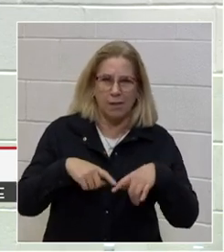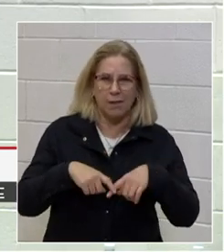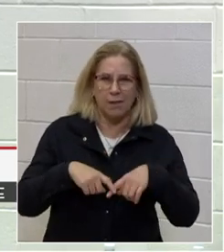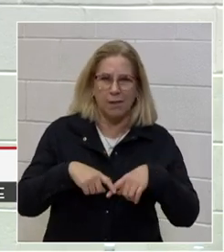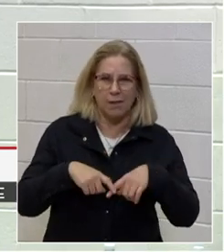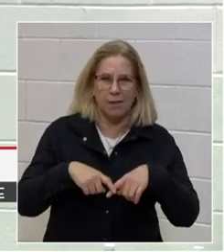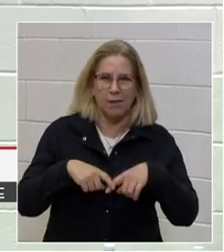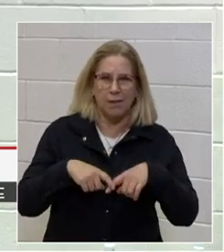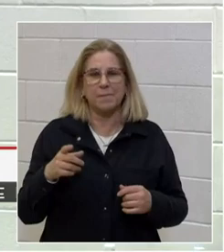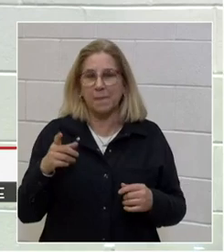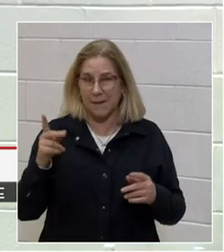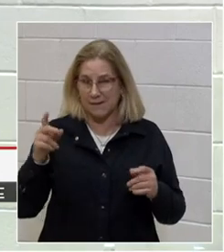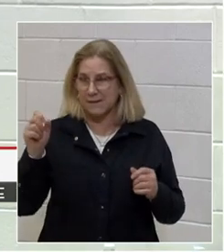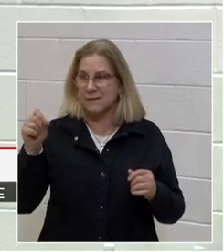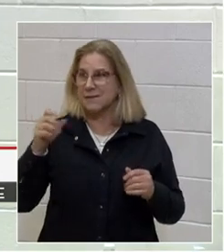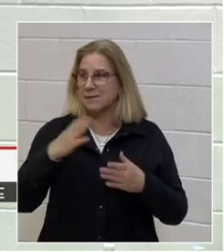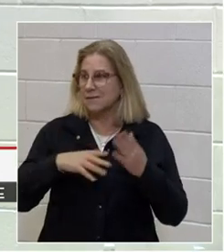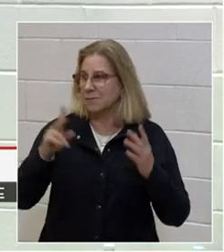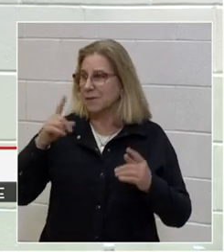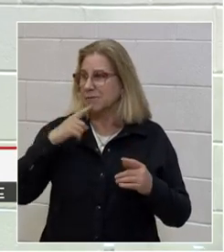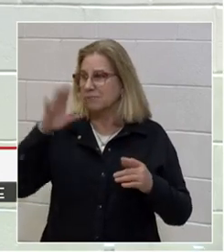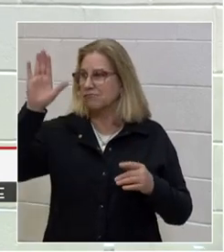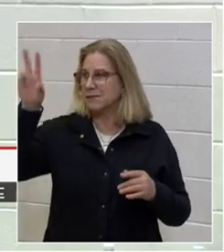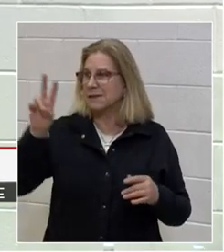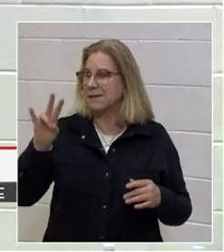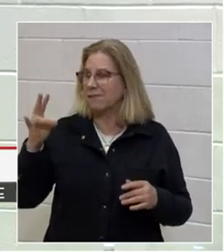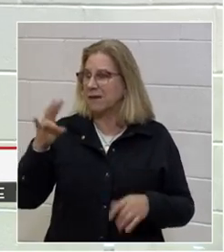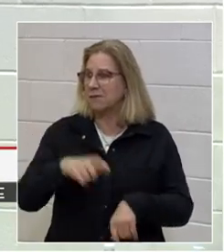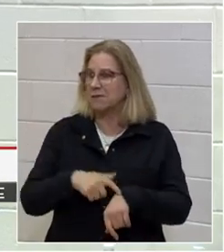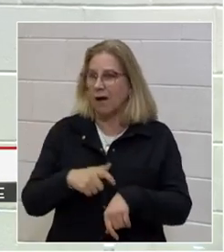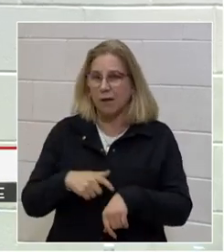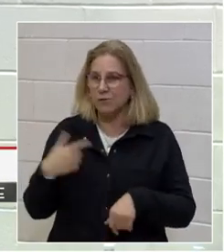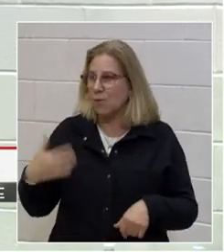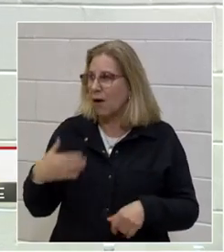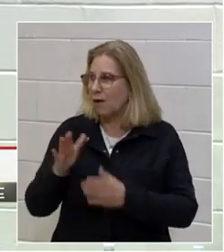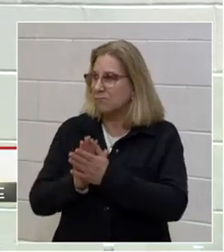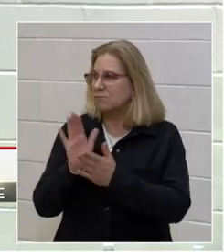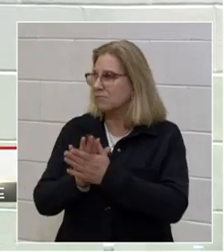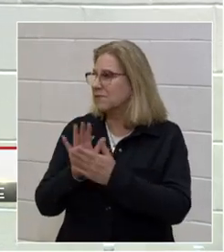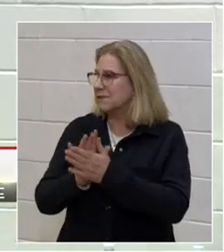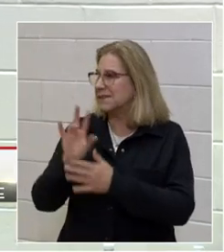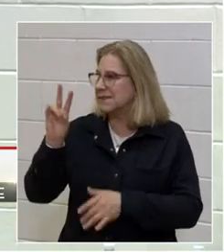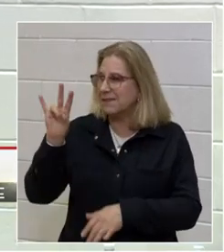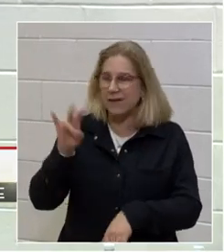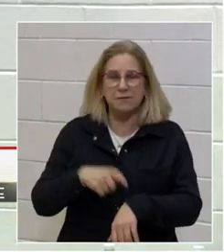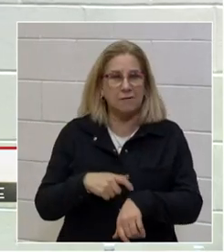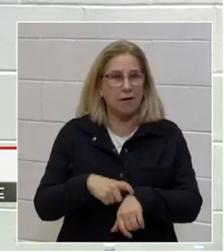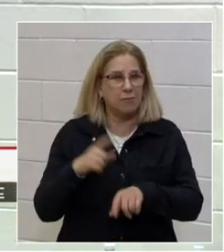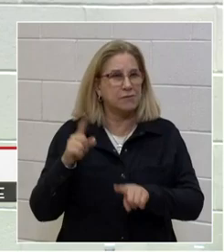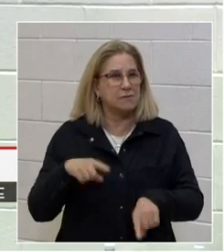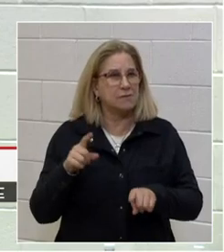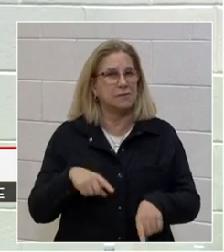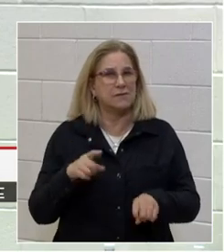budget engagement forum. Whoa. So thank you for all of you here for the 7th time.